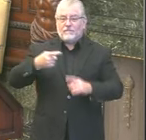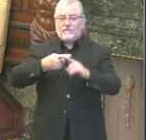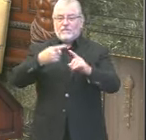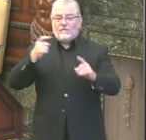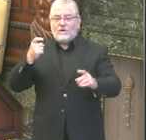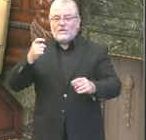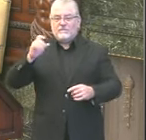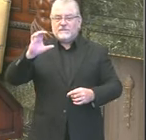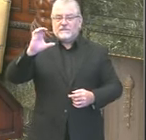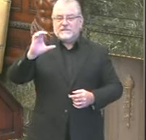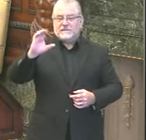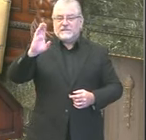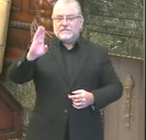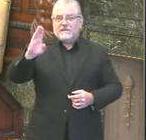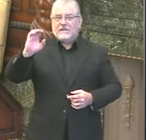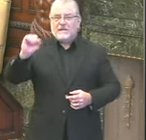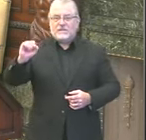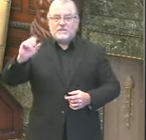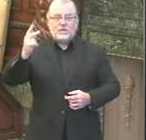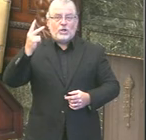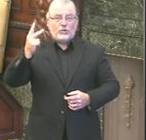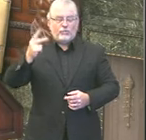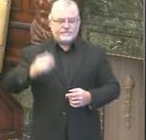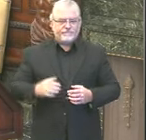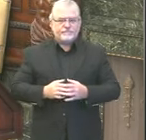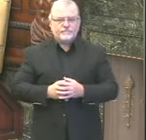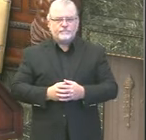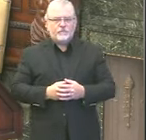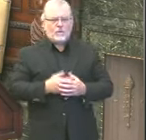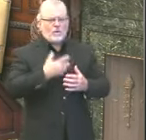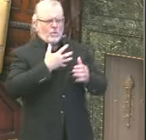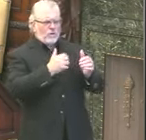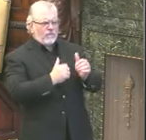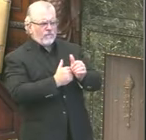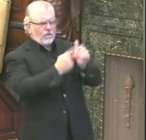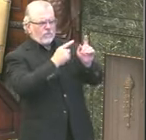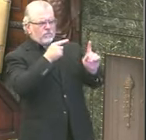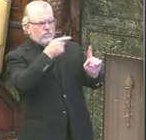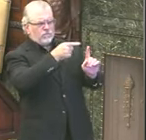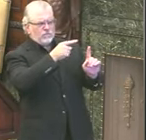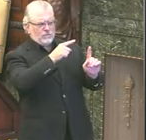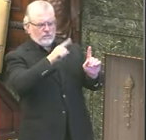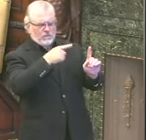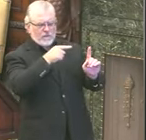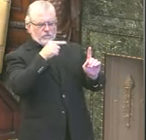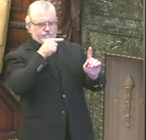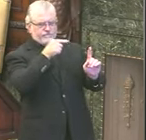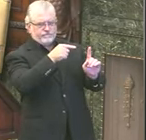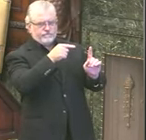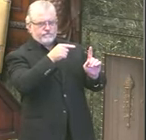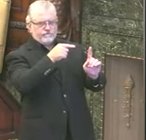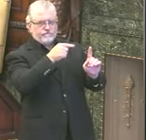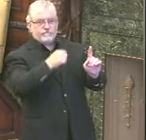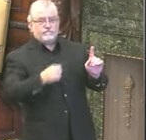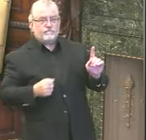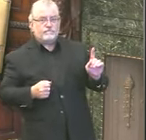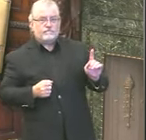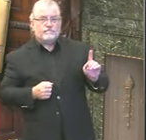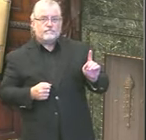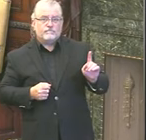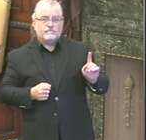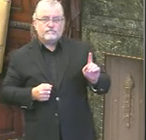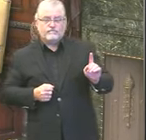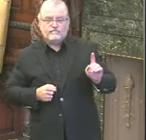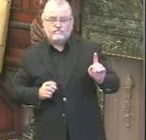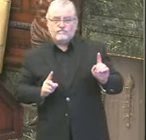Dr. Farley, there was another follow-up question to that too. So no specific number of visits that the health sanitarians